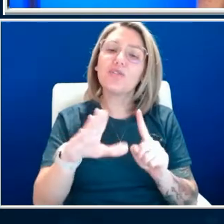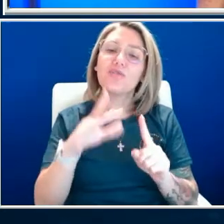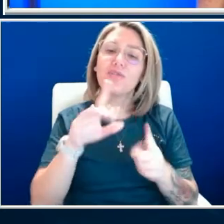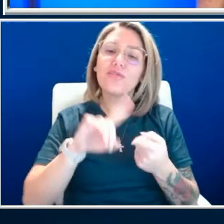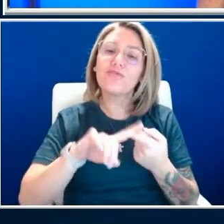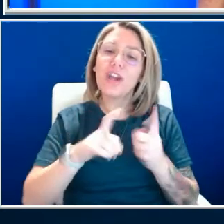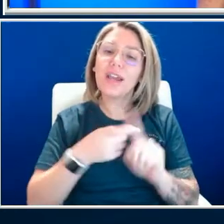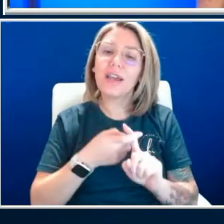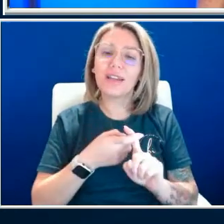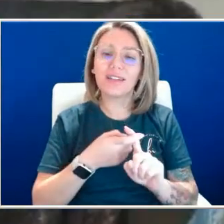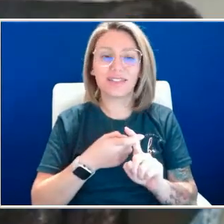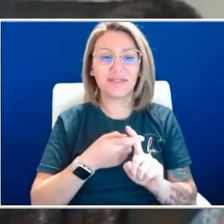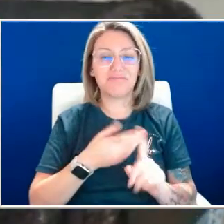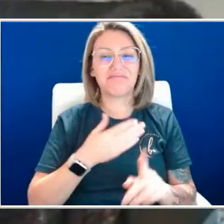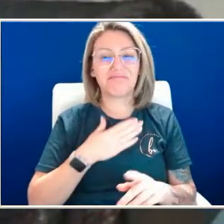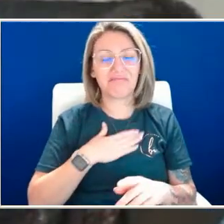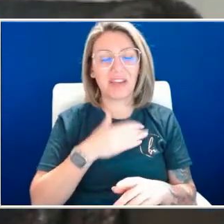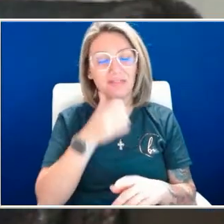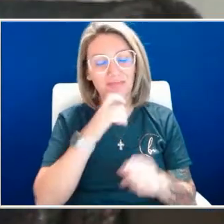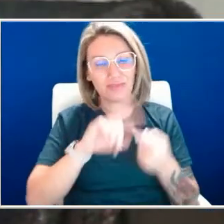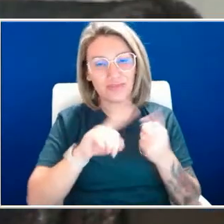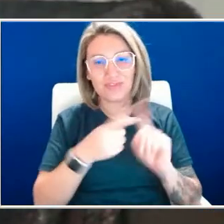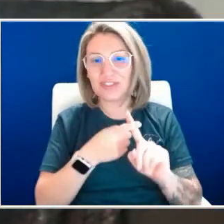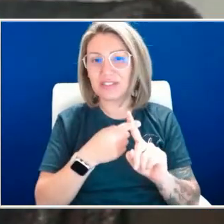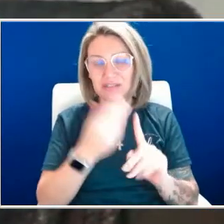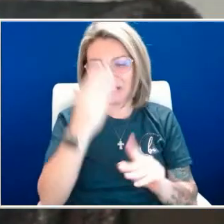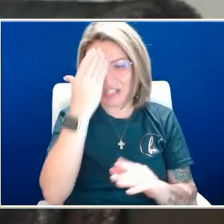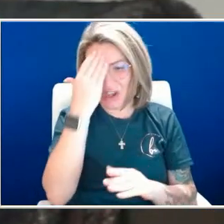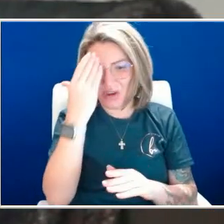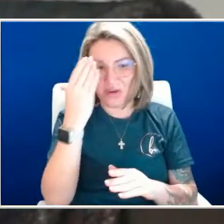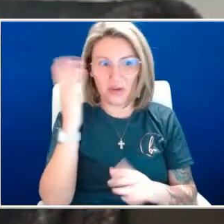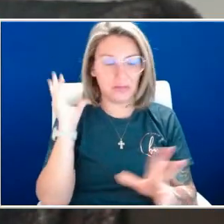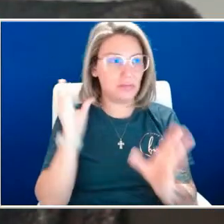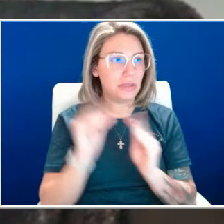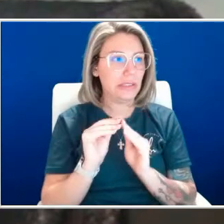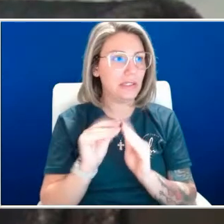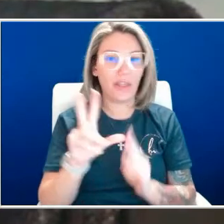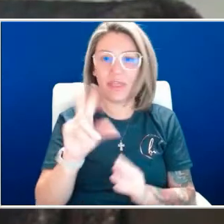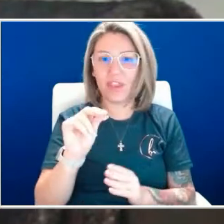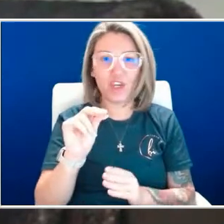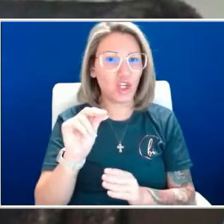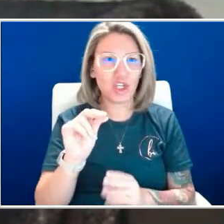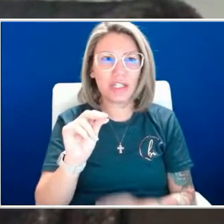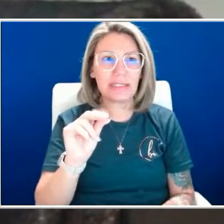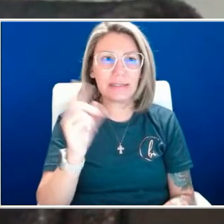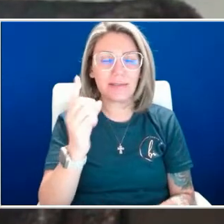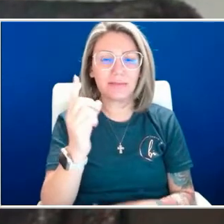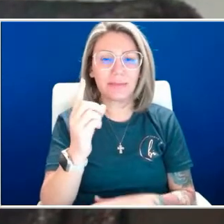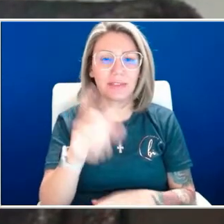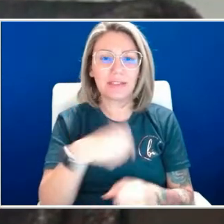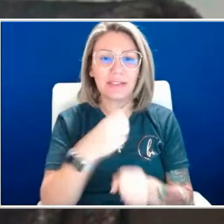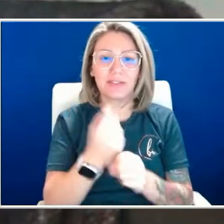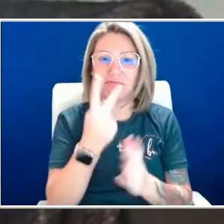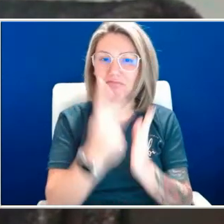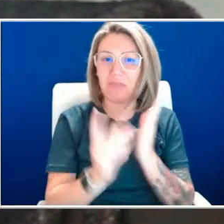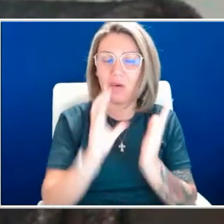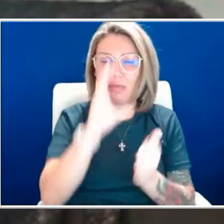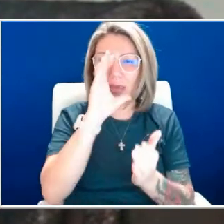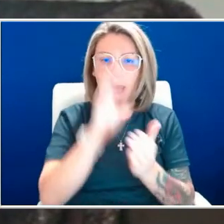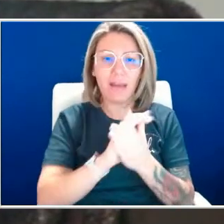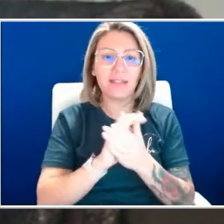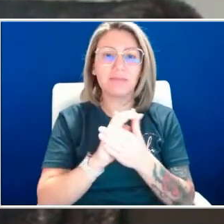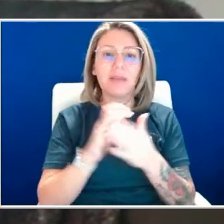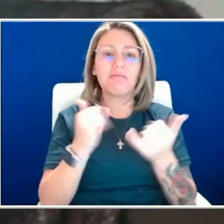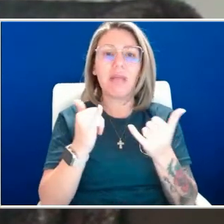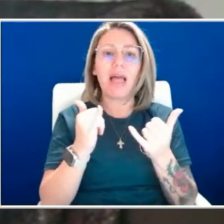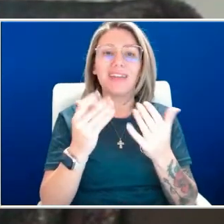It's a girlfriend that I've known for probably 30-some years. Both our husbands played softball together. I believe that's